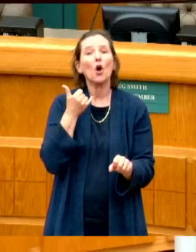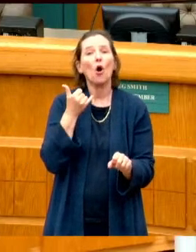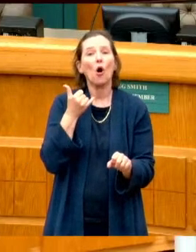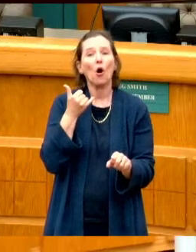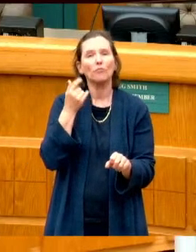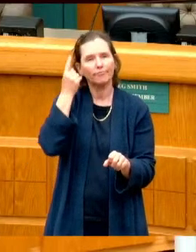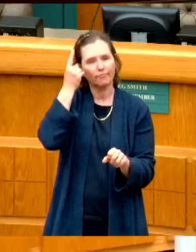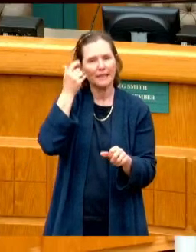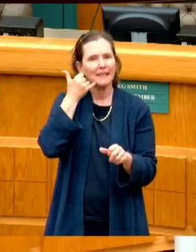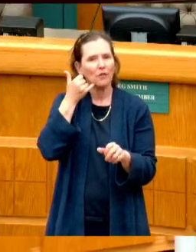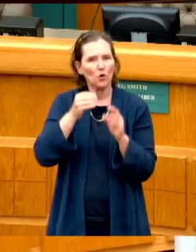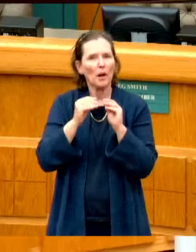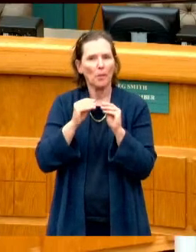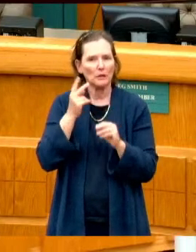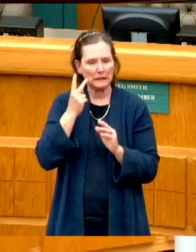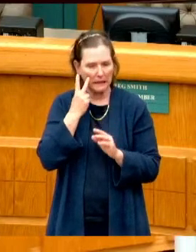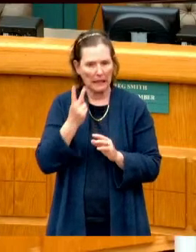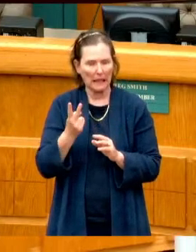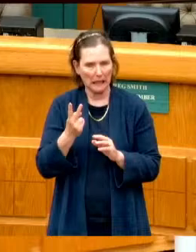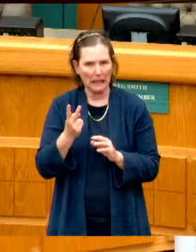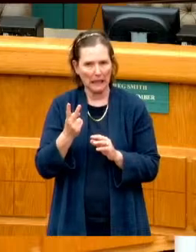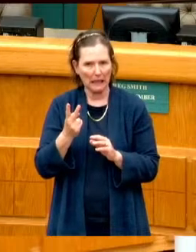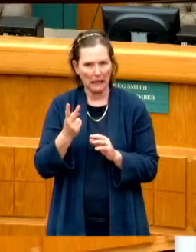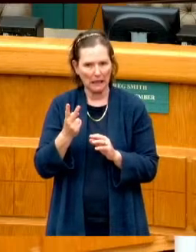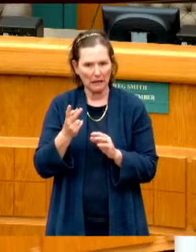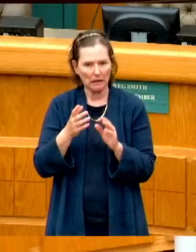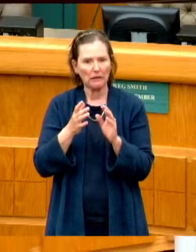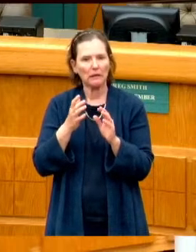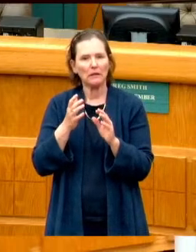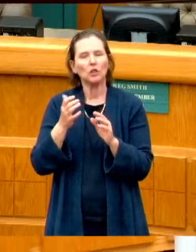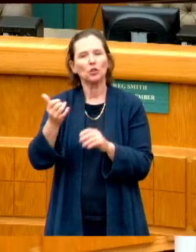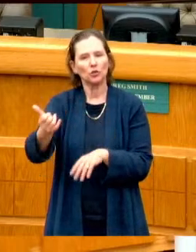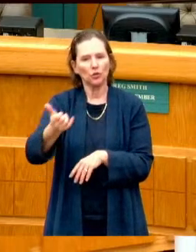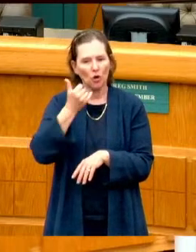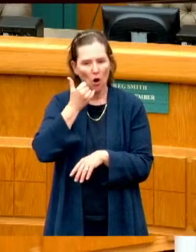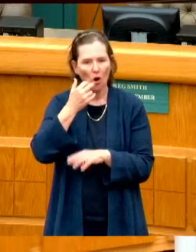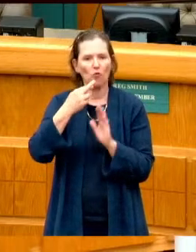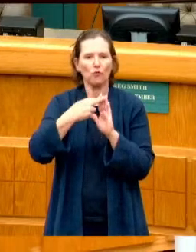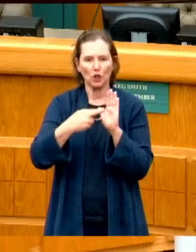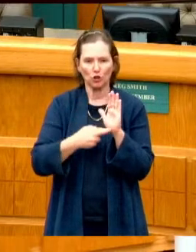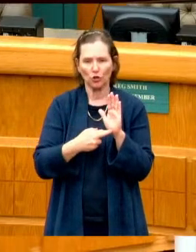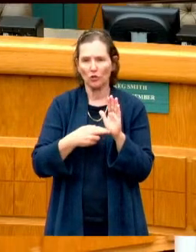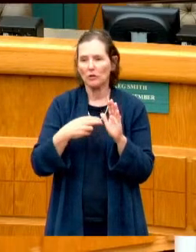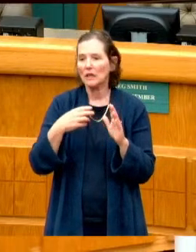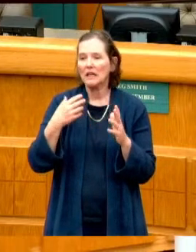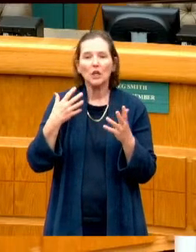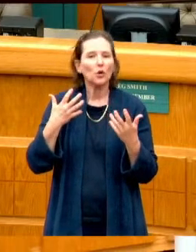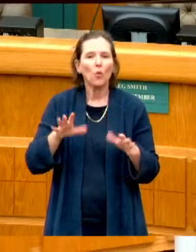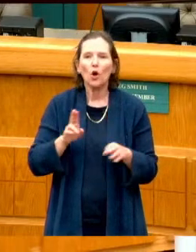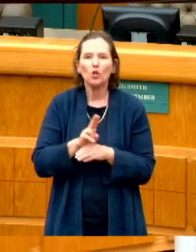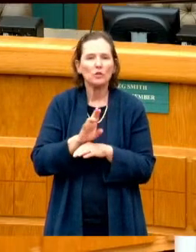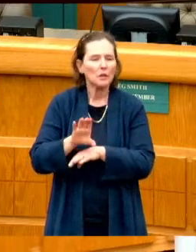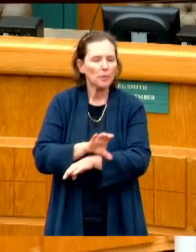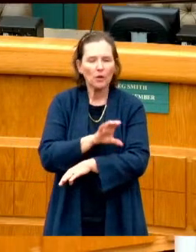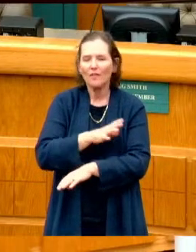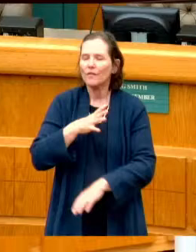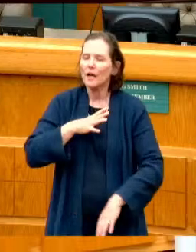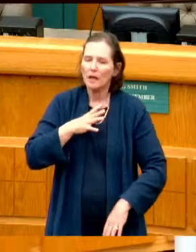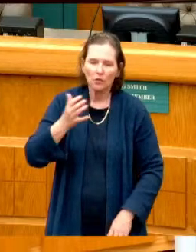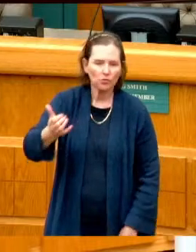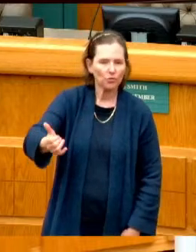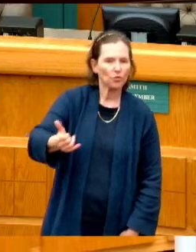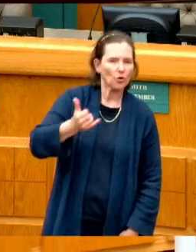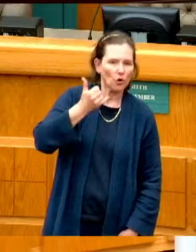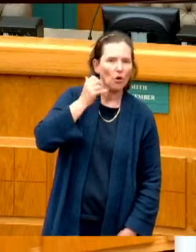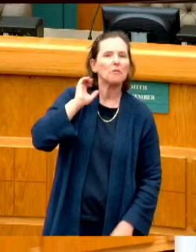help you to register. If you don't have a computer or you're not computer savvy, we'll help you get registered. Again, if you're not able to do either one of them,